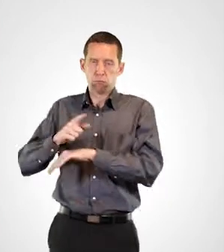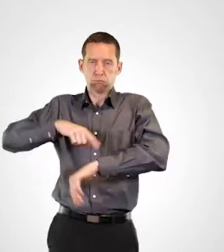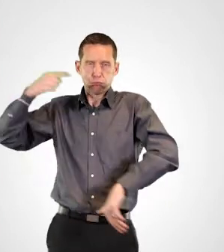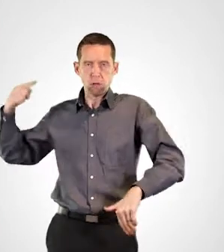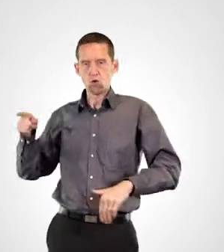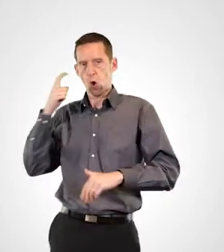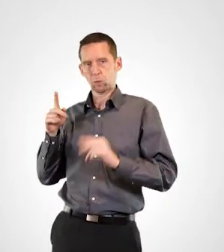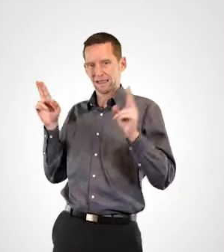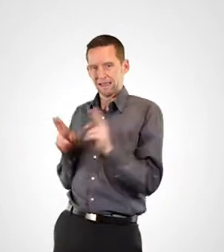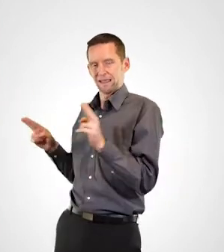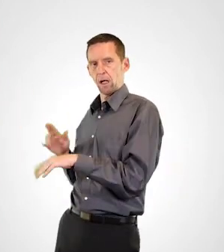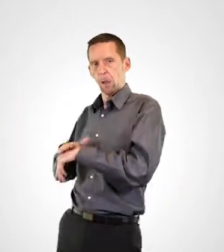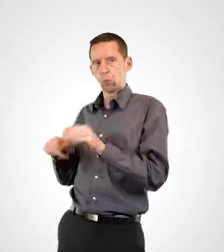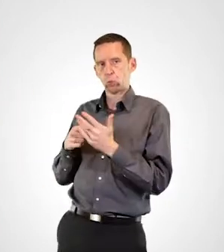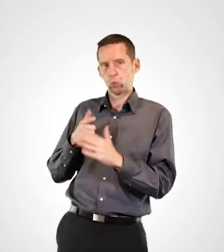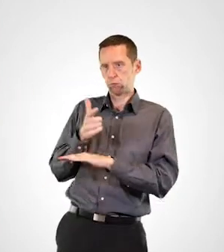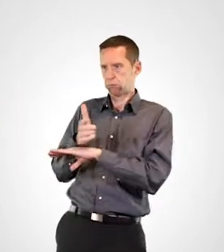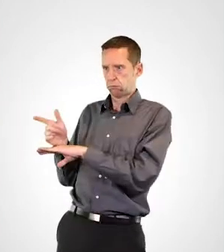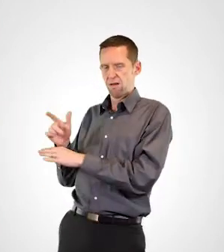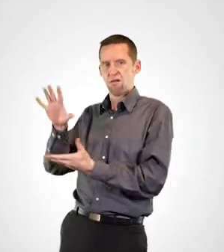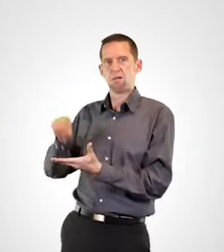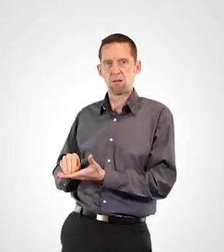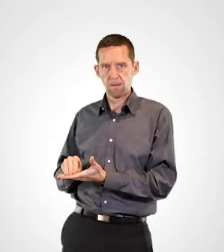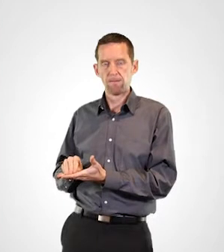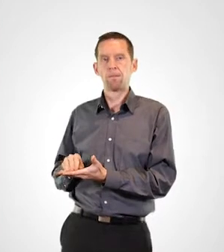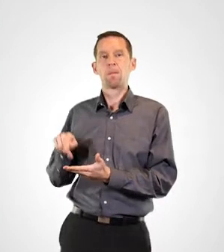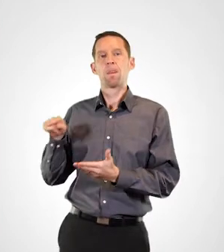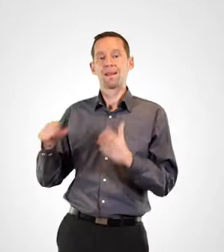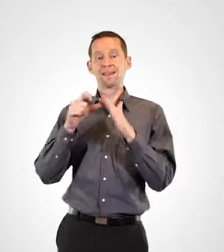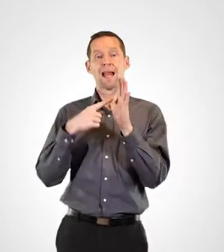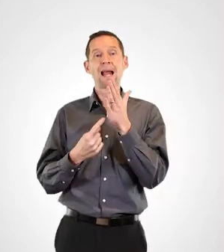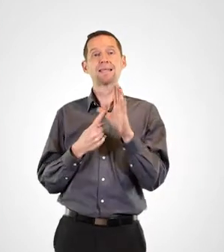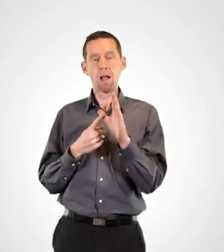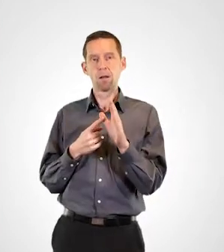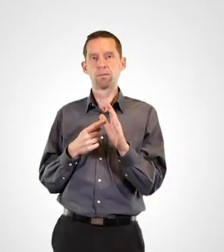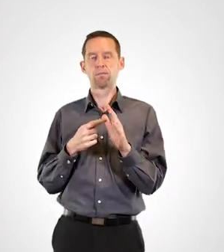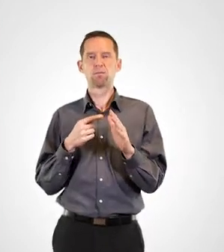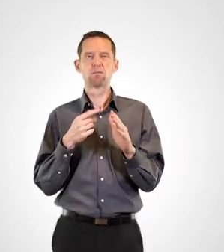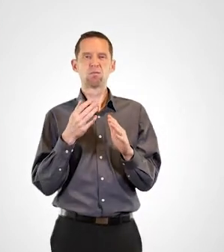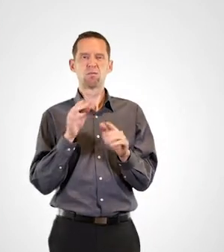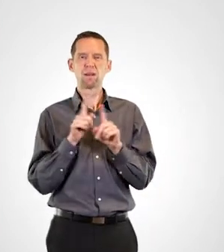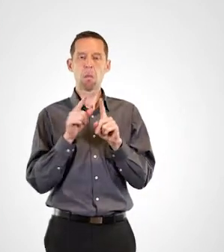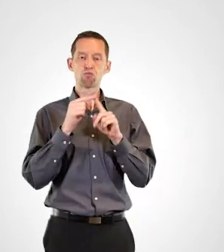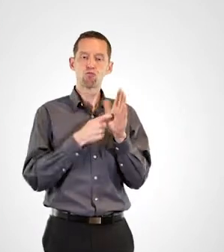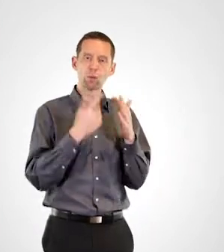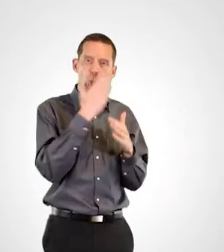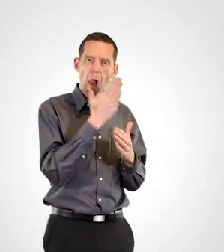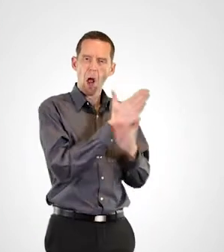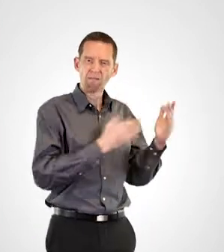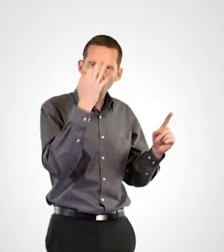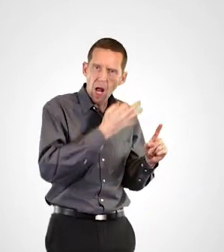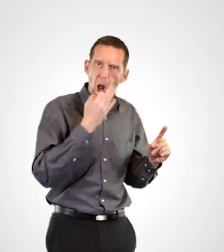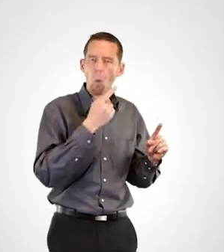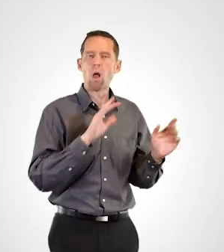language samples, and to be able to really collect representative data, not just over half an hour as we would do in our preschool setting, our